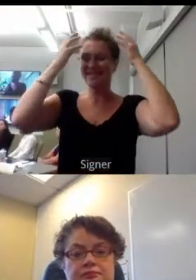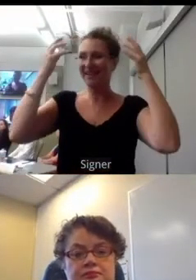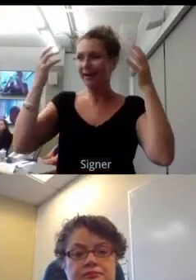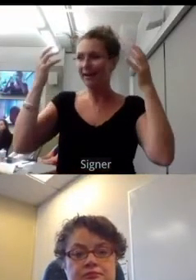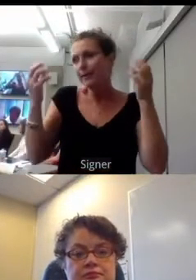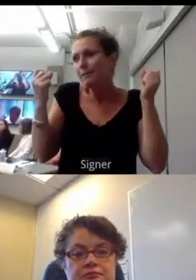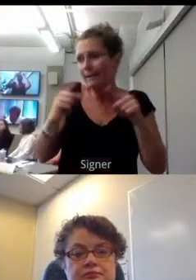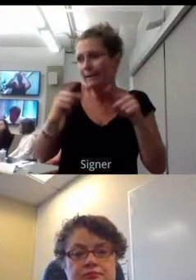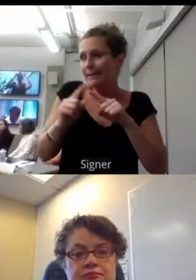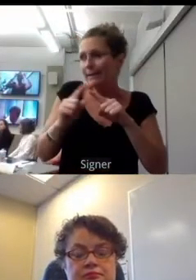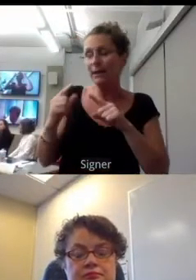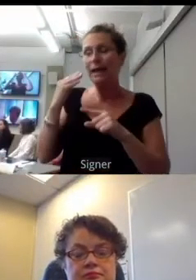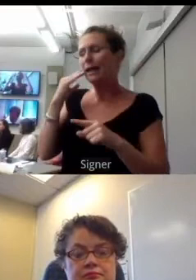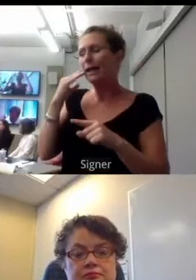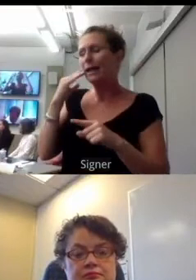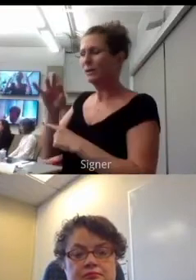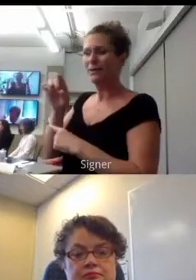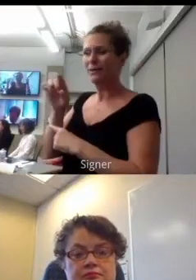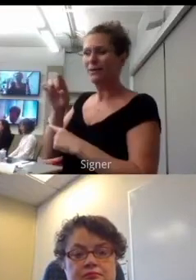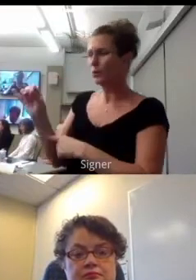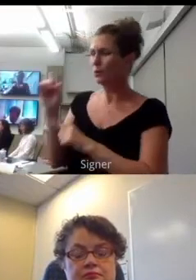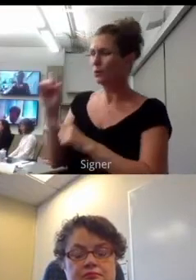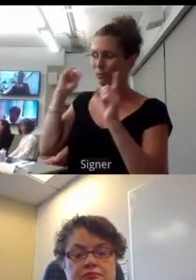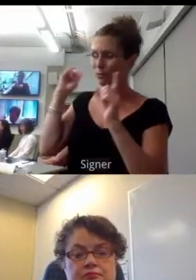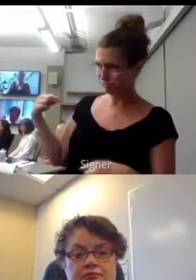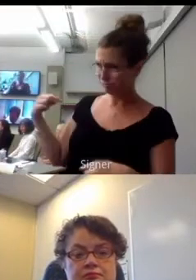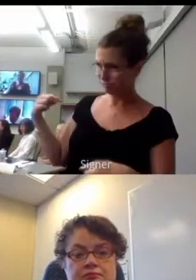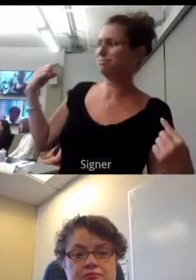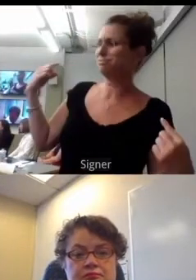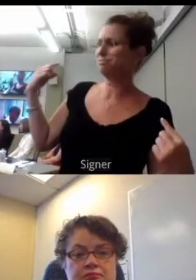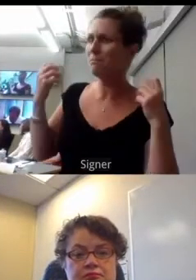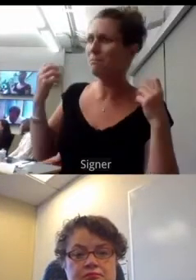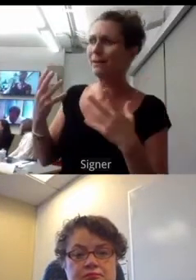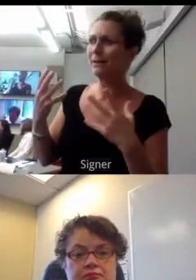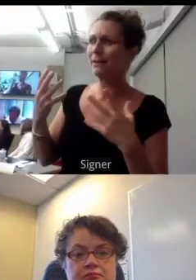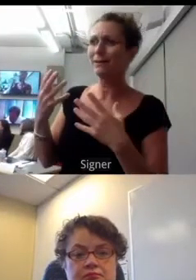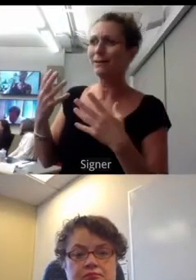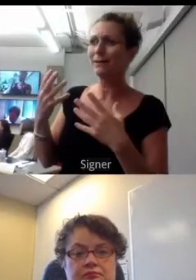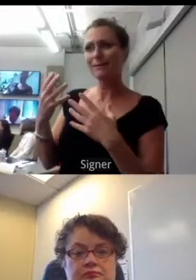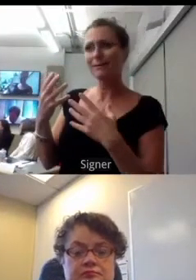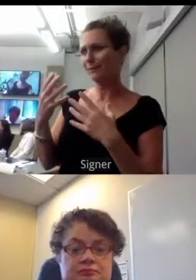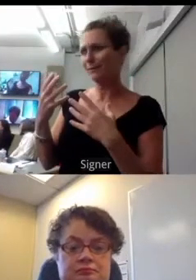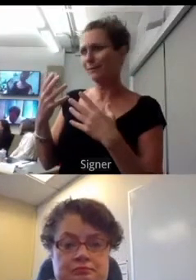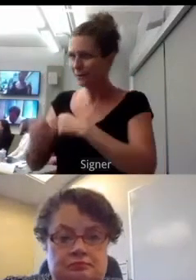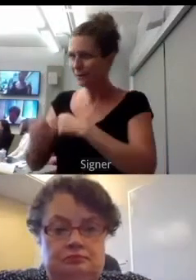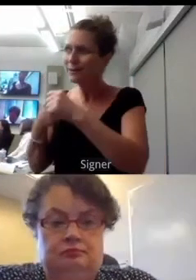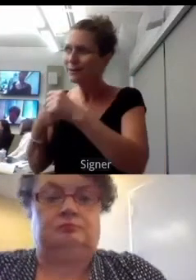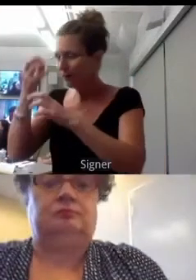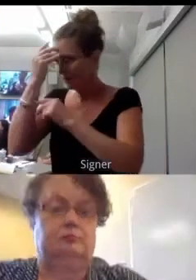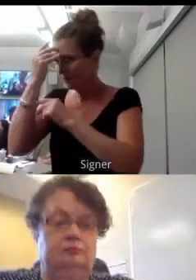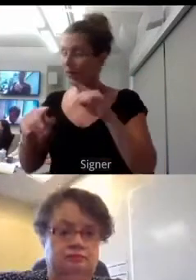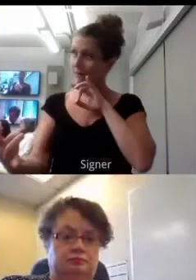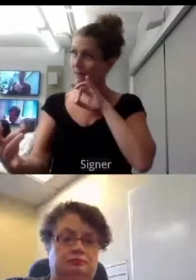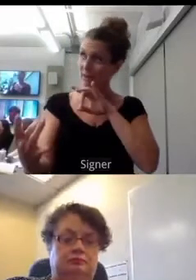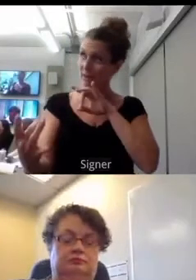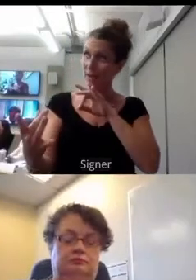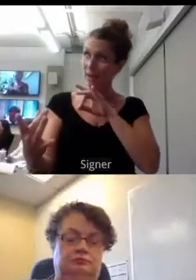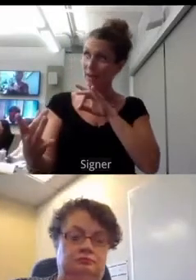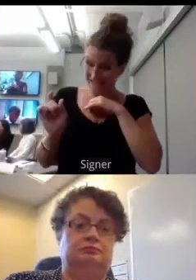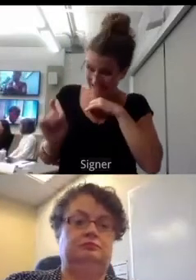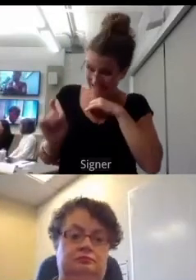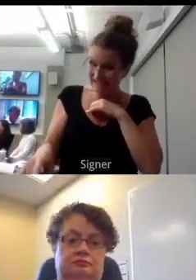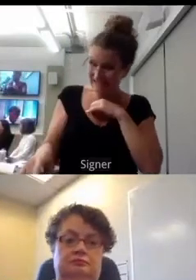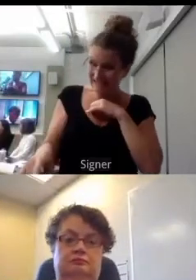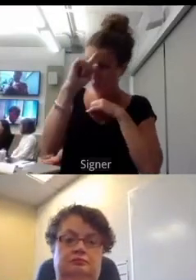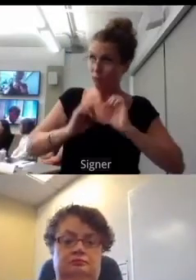really, this is the kind of input I desperately need right now because the pen is hitting the paper as we speak. I'm keen to have the